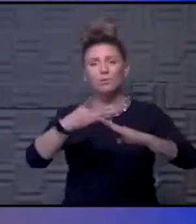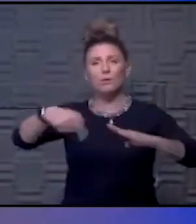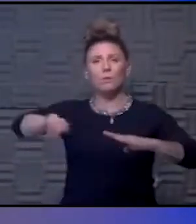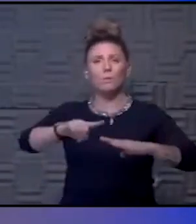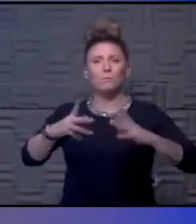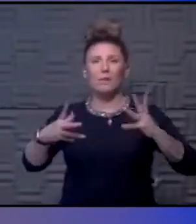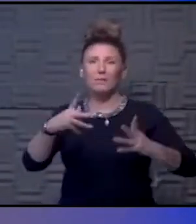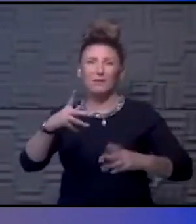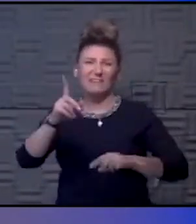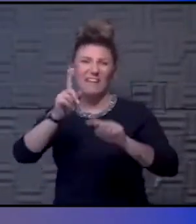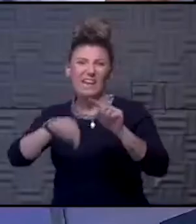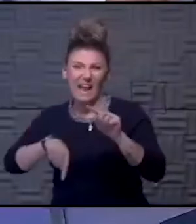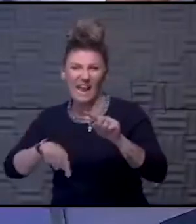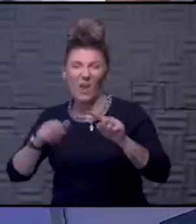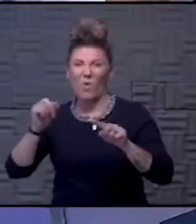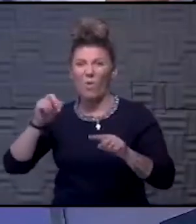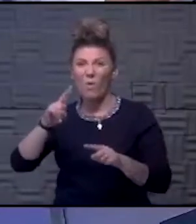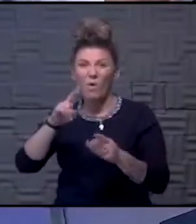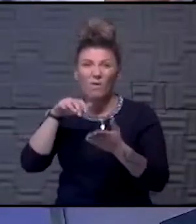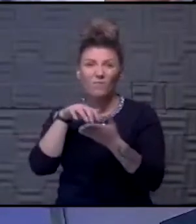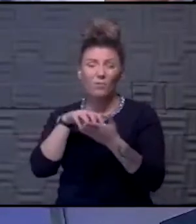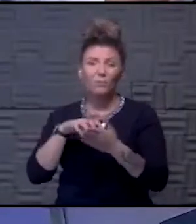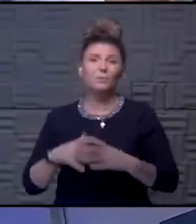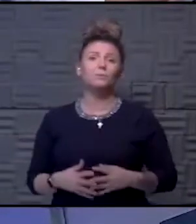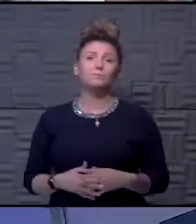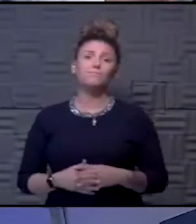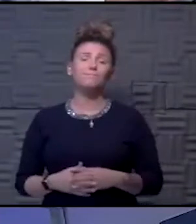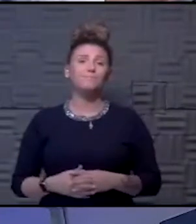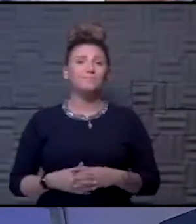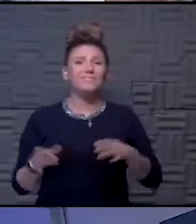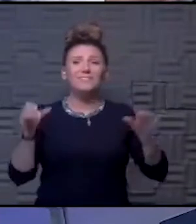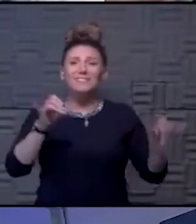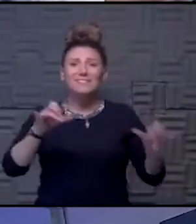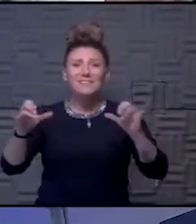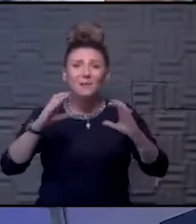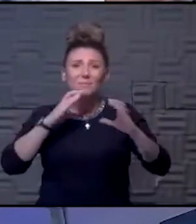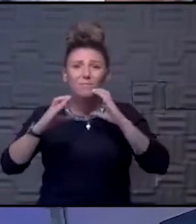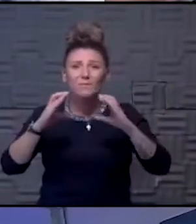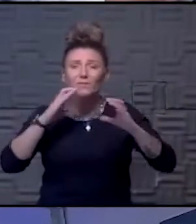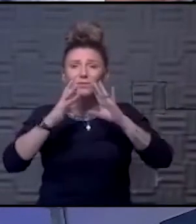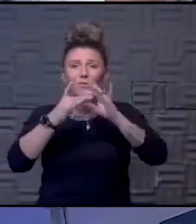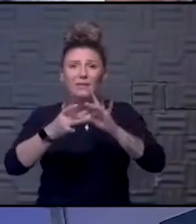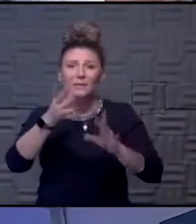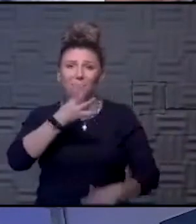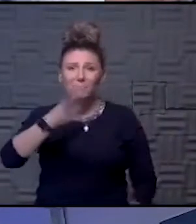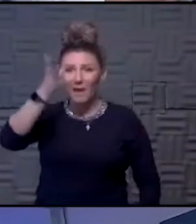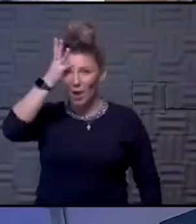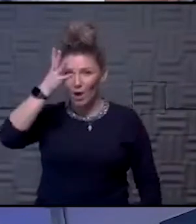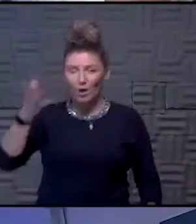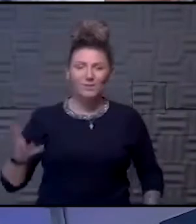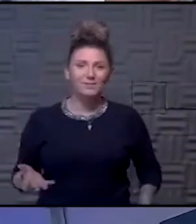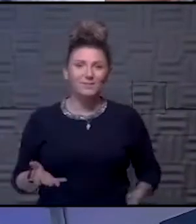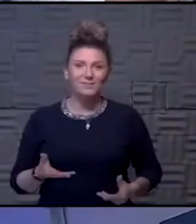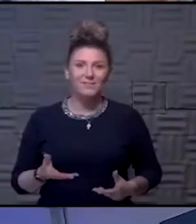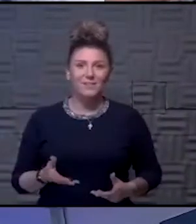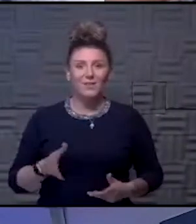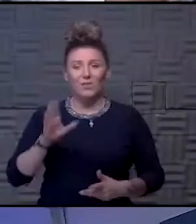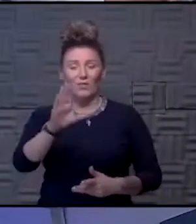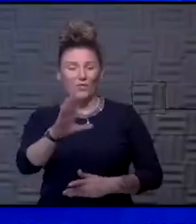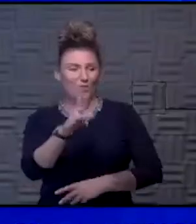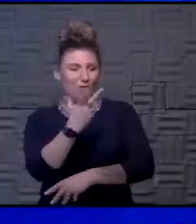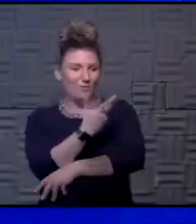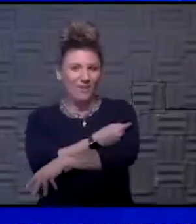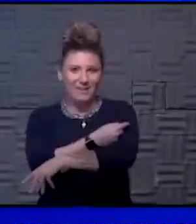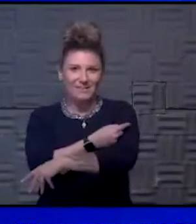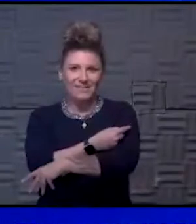respond as well or be more vulnerable. Absolutely. Absolutely. It's the same conversation around parents at the moment getting vaccines around their children, if